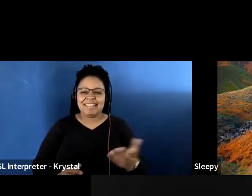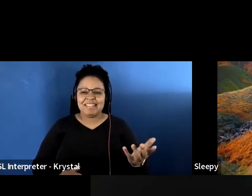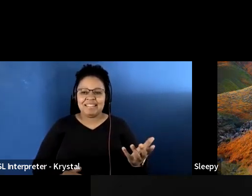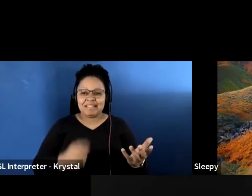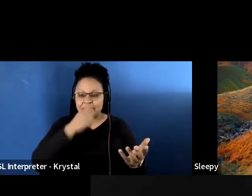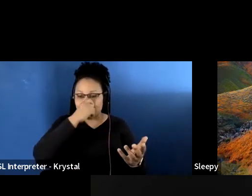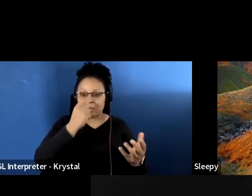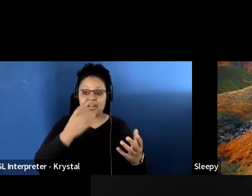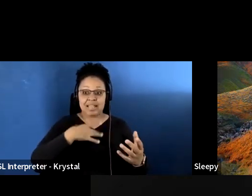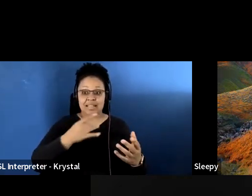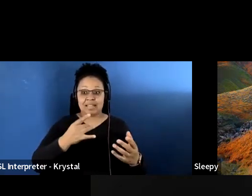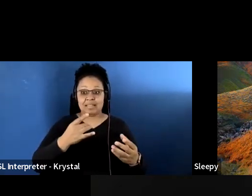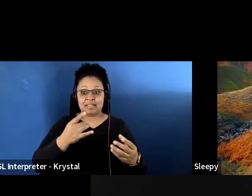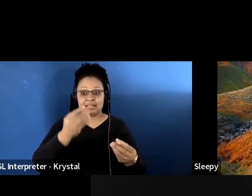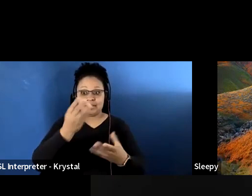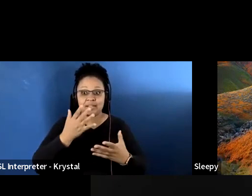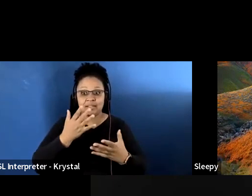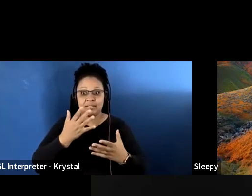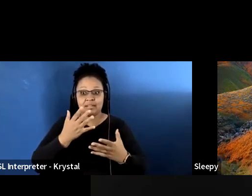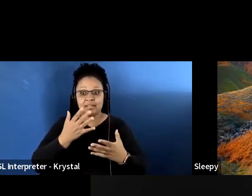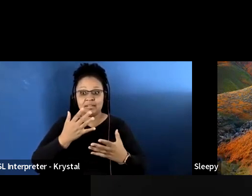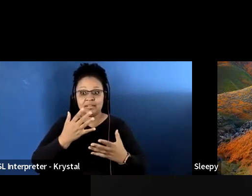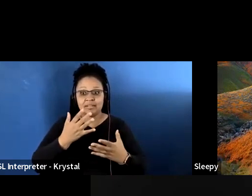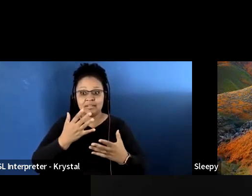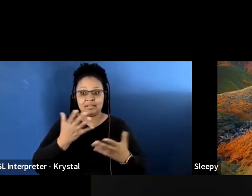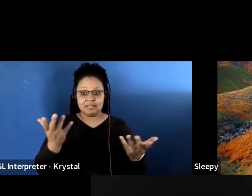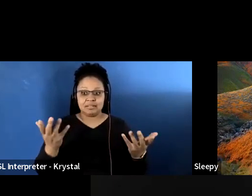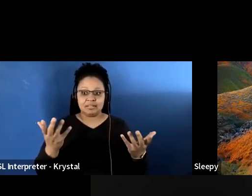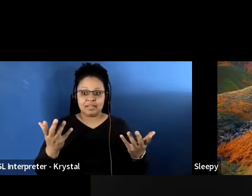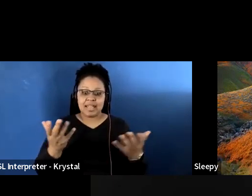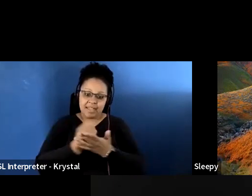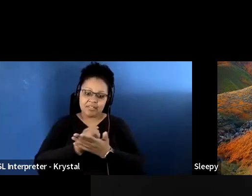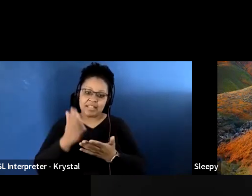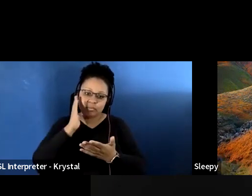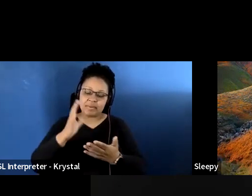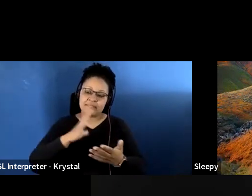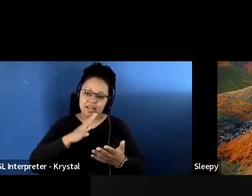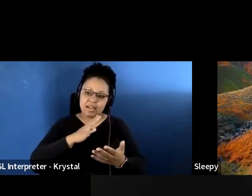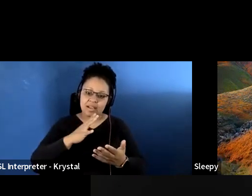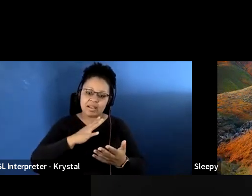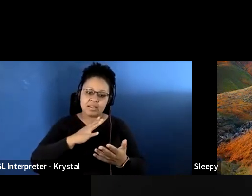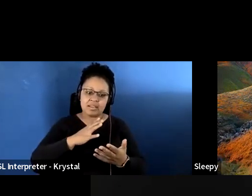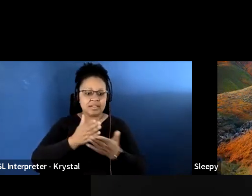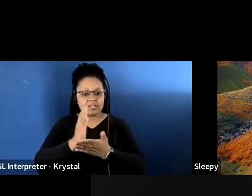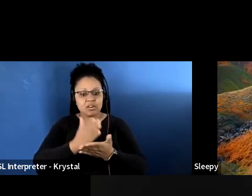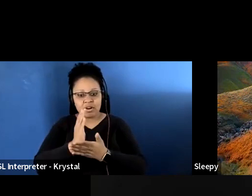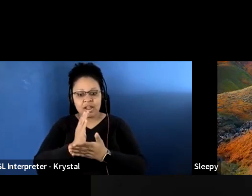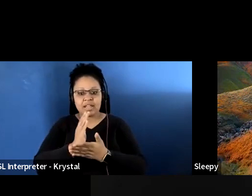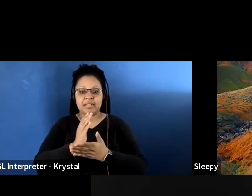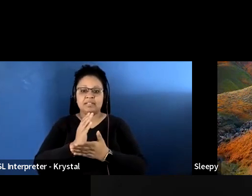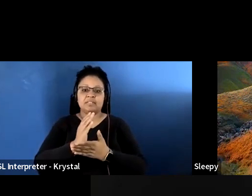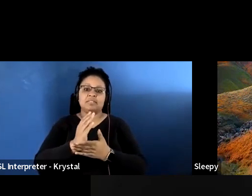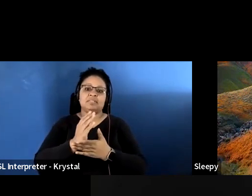What would I like to tell myself? That Yeah. Everything's going to be okay, and it's okay to call in